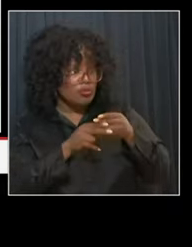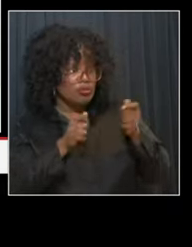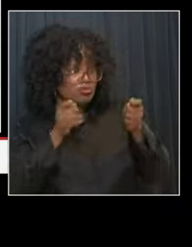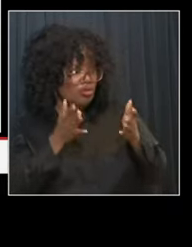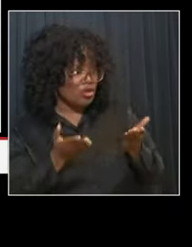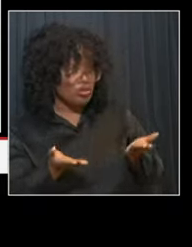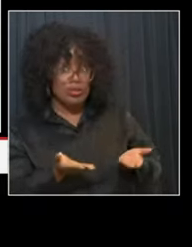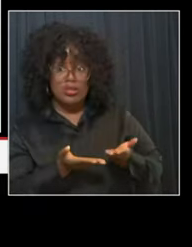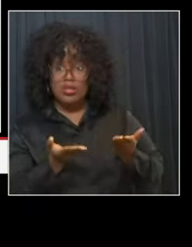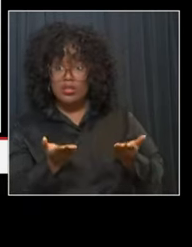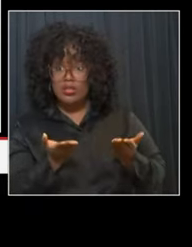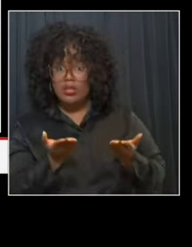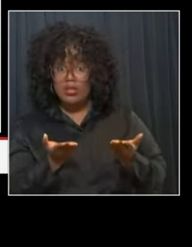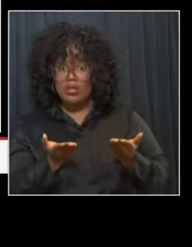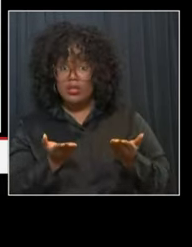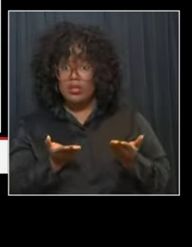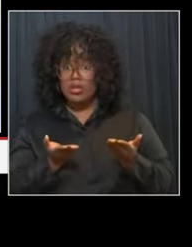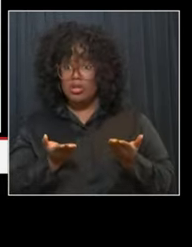you, Jenny.